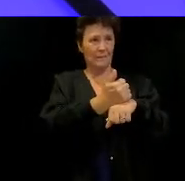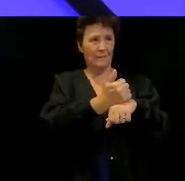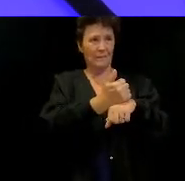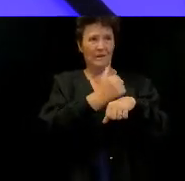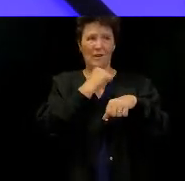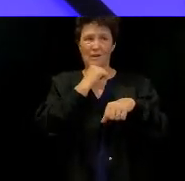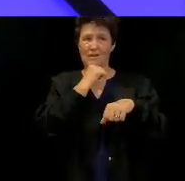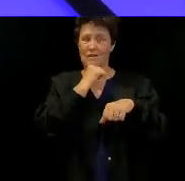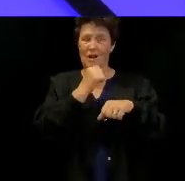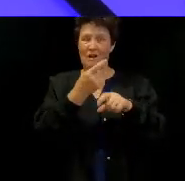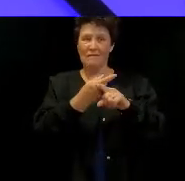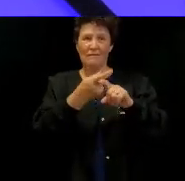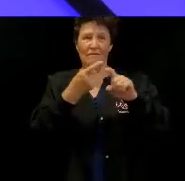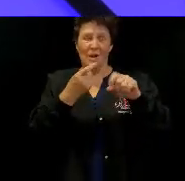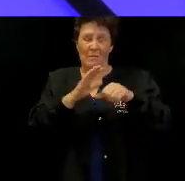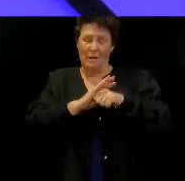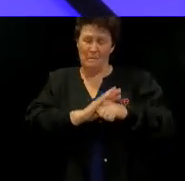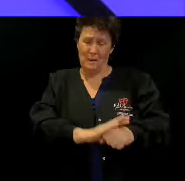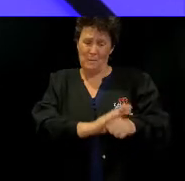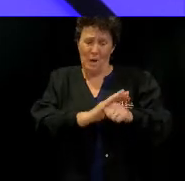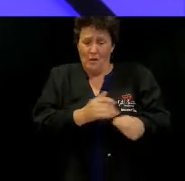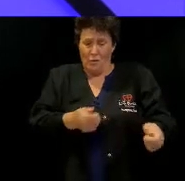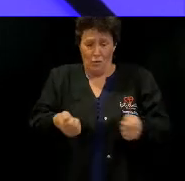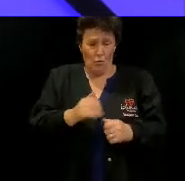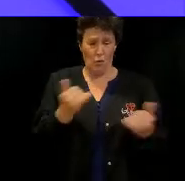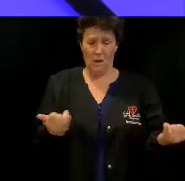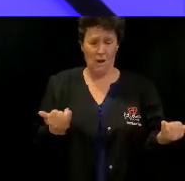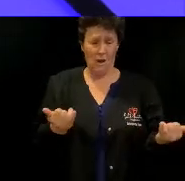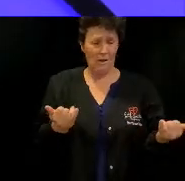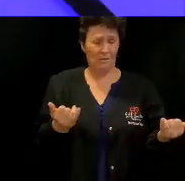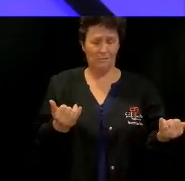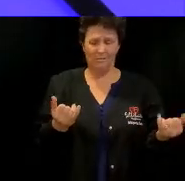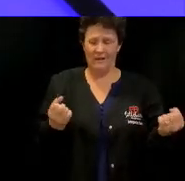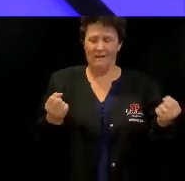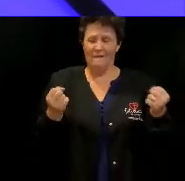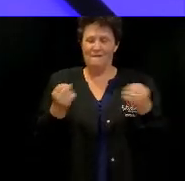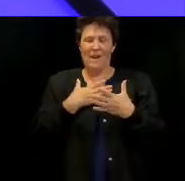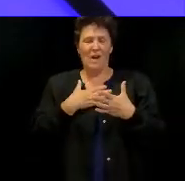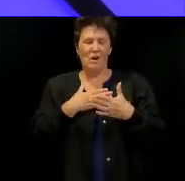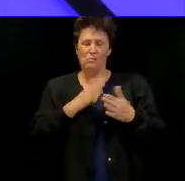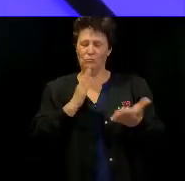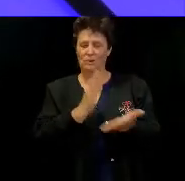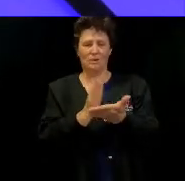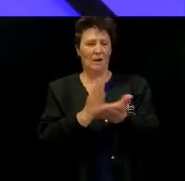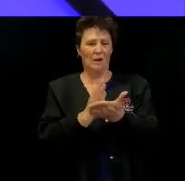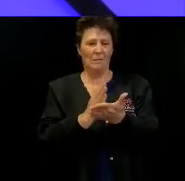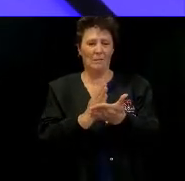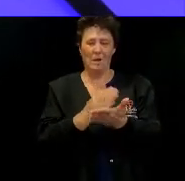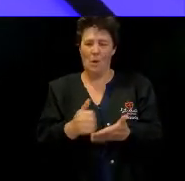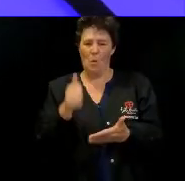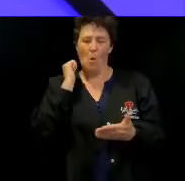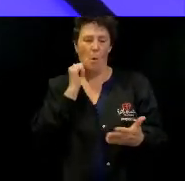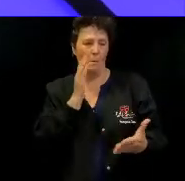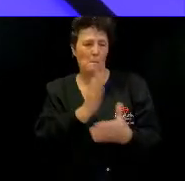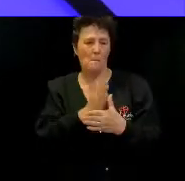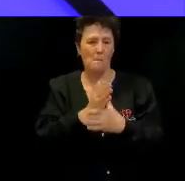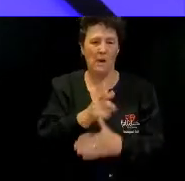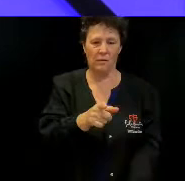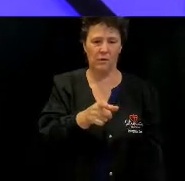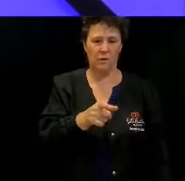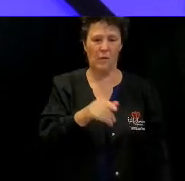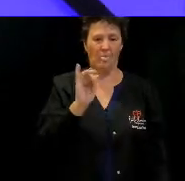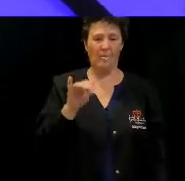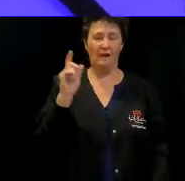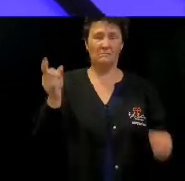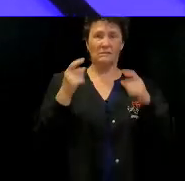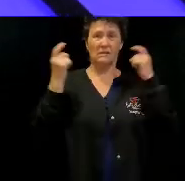Oppression, for you shall not fear, and from terror, for it shall not come near you. This is the celebration of